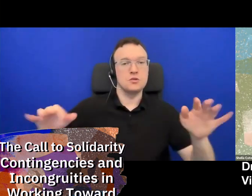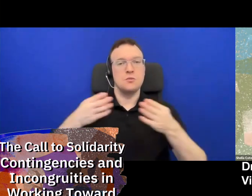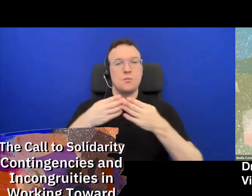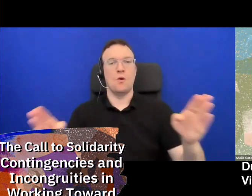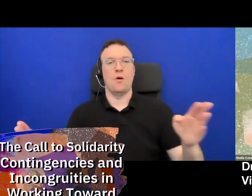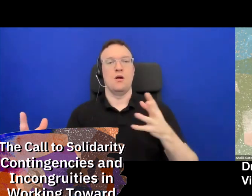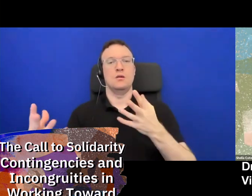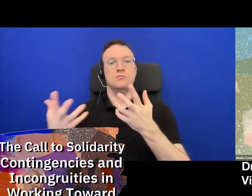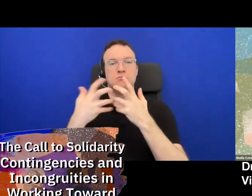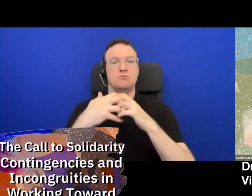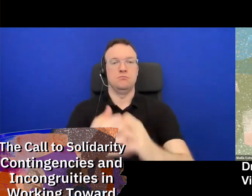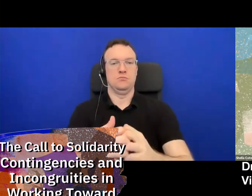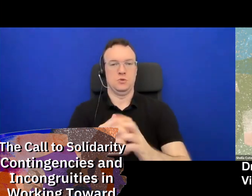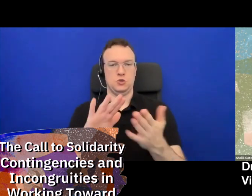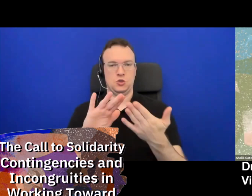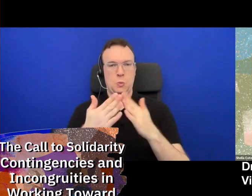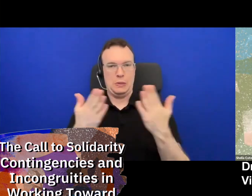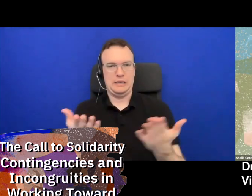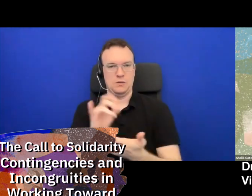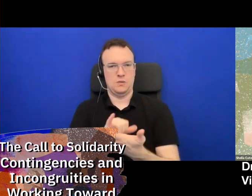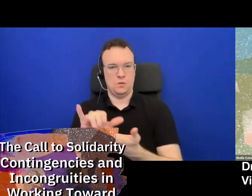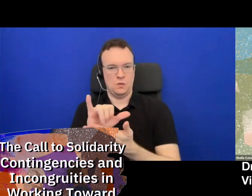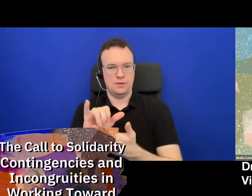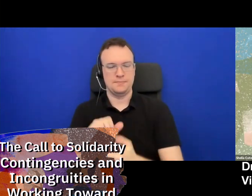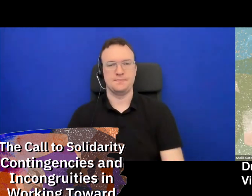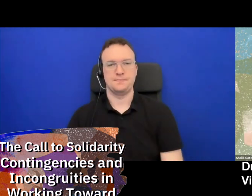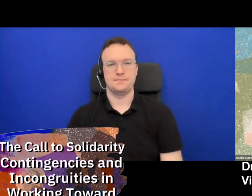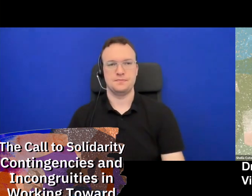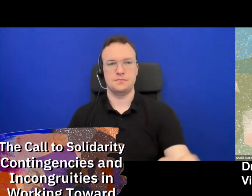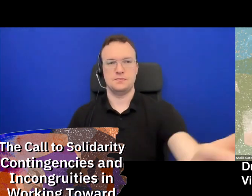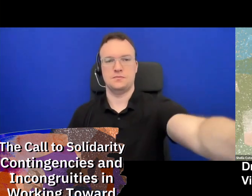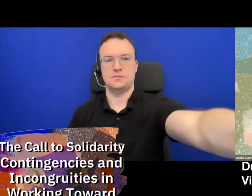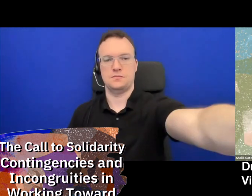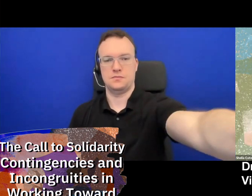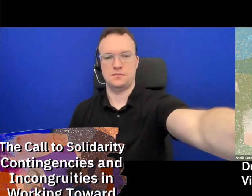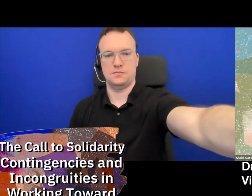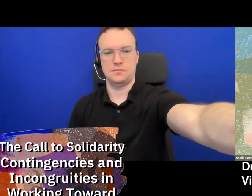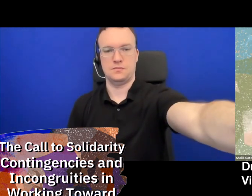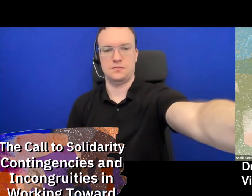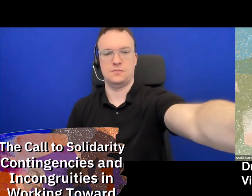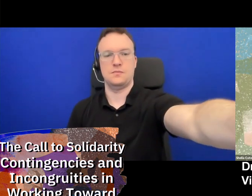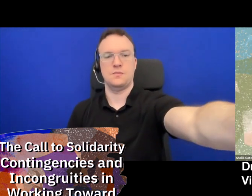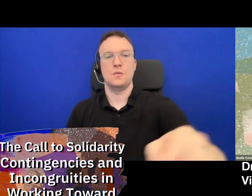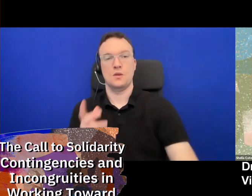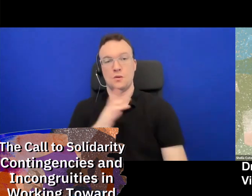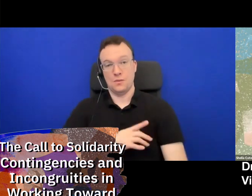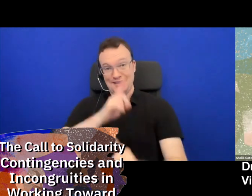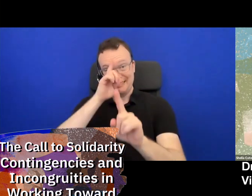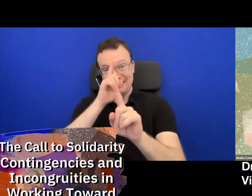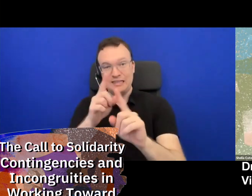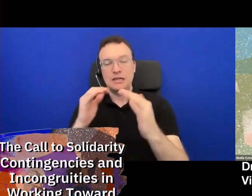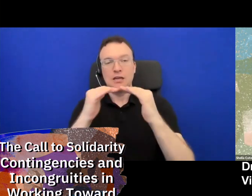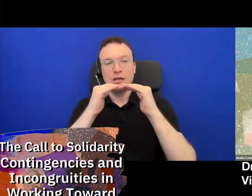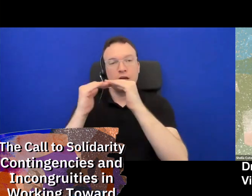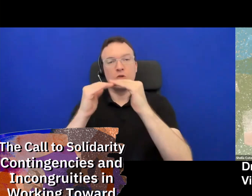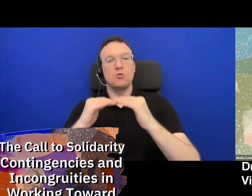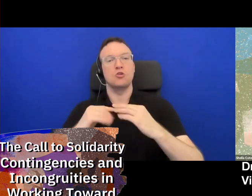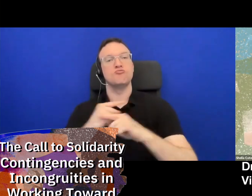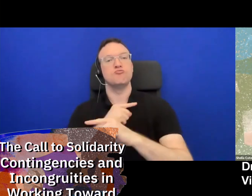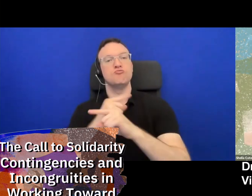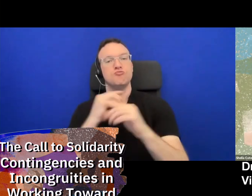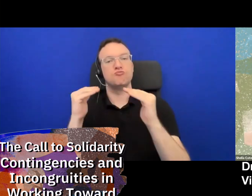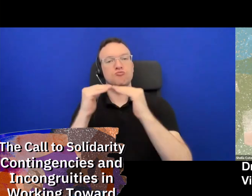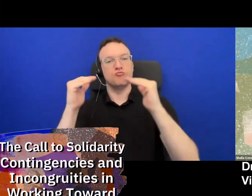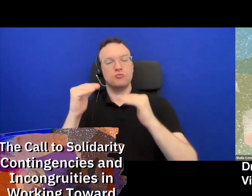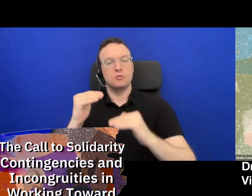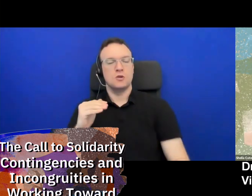communities at York University. As we intentionally work towards equitable, just, and caring futures for all,